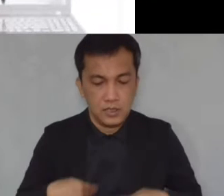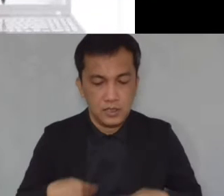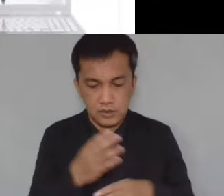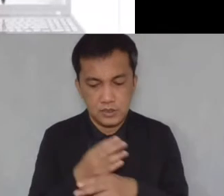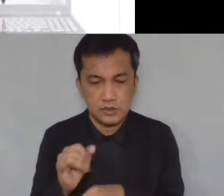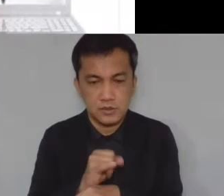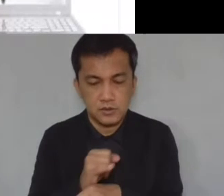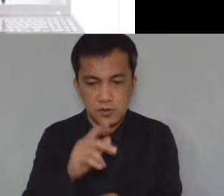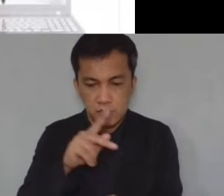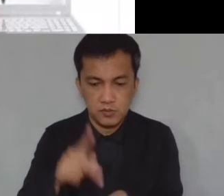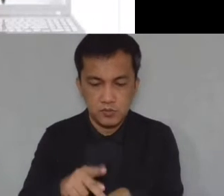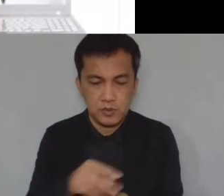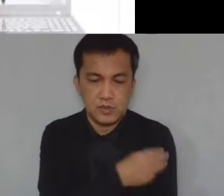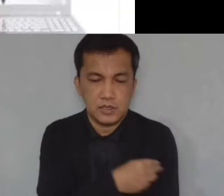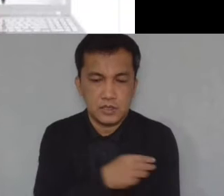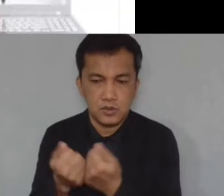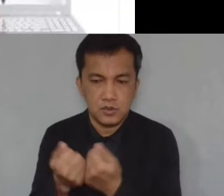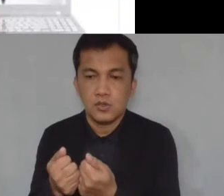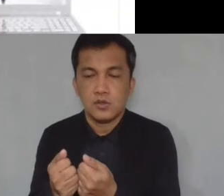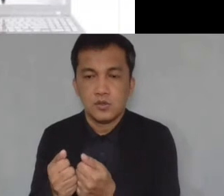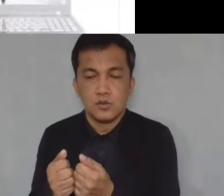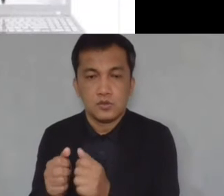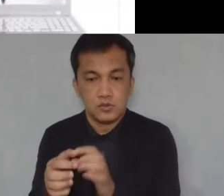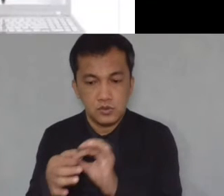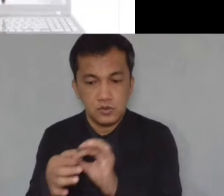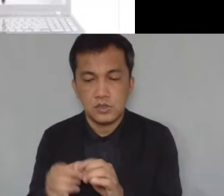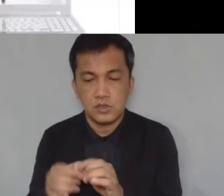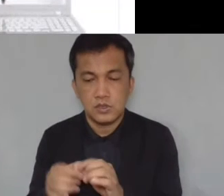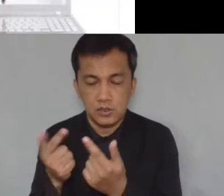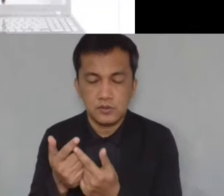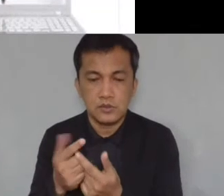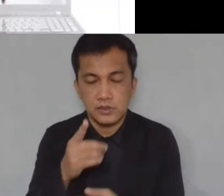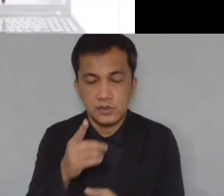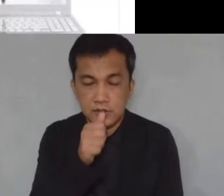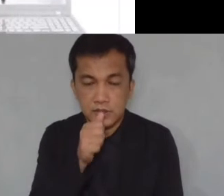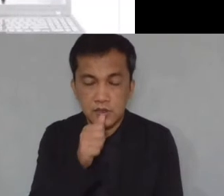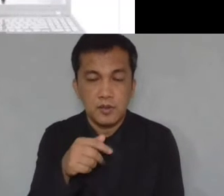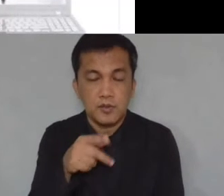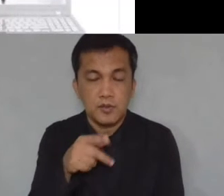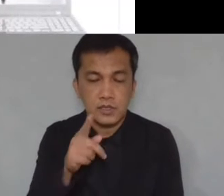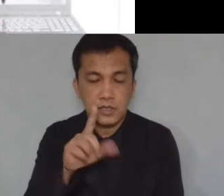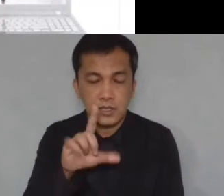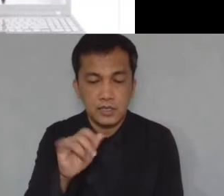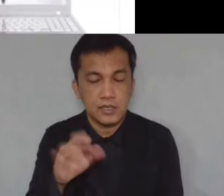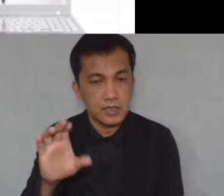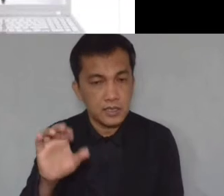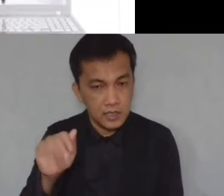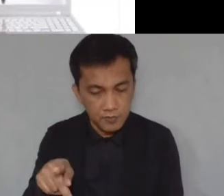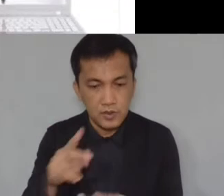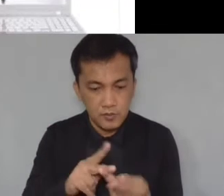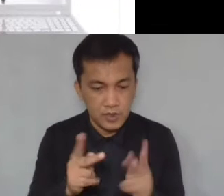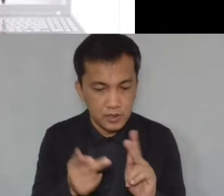Association, in coordination with the League of Data Privacy and Cybersecurity Advocates of the Philippines, or LEADCAP, partnered